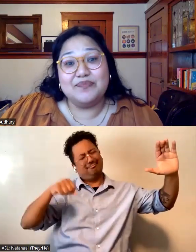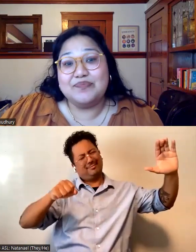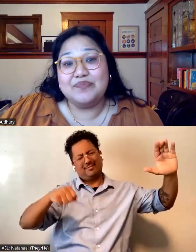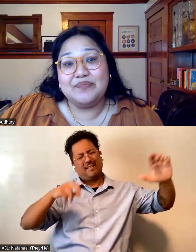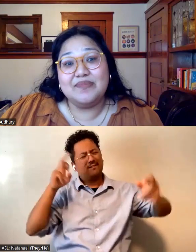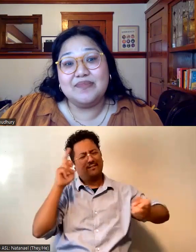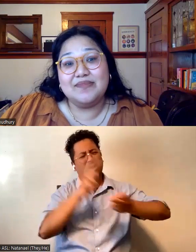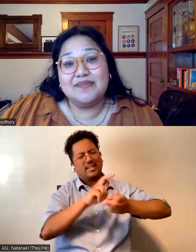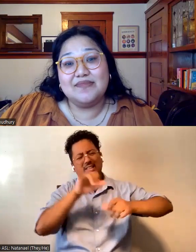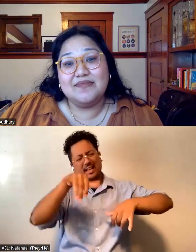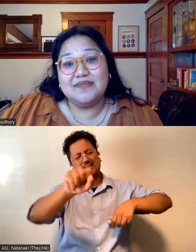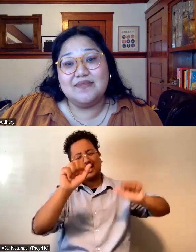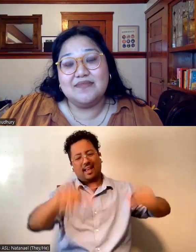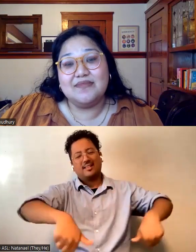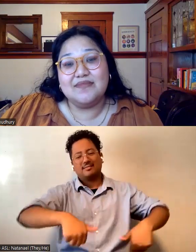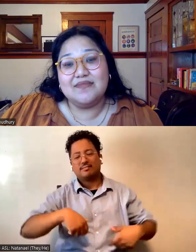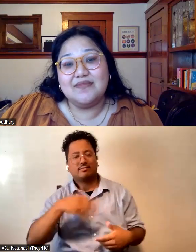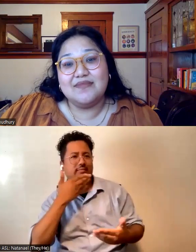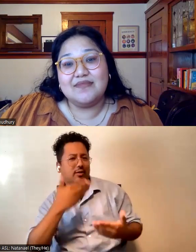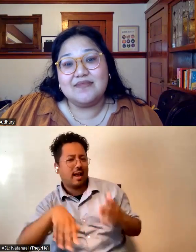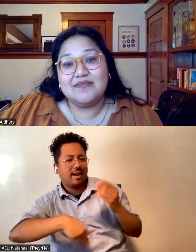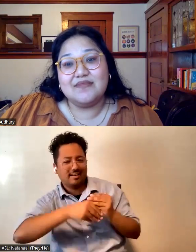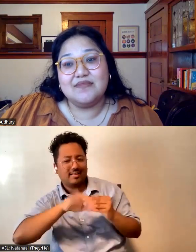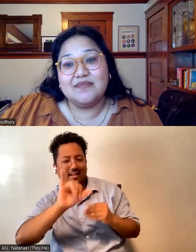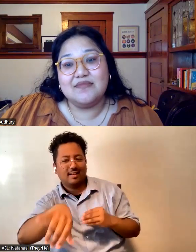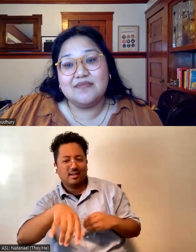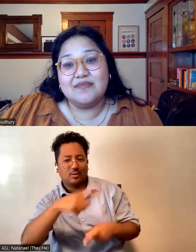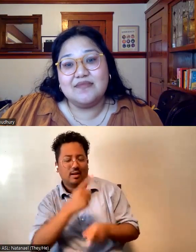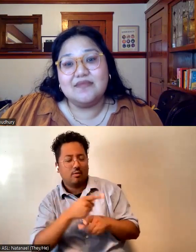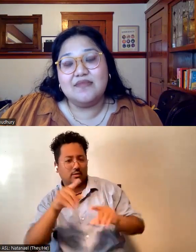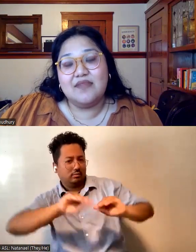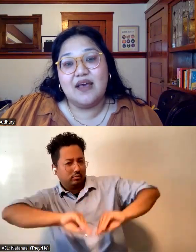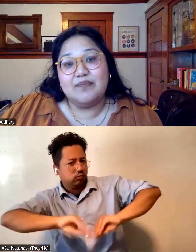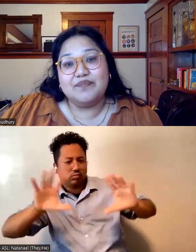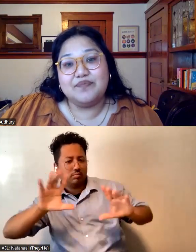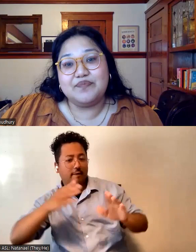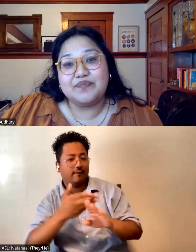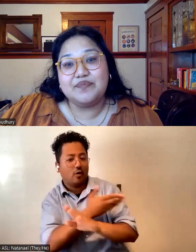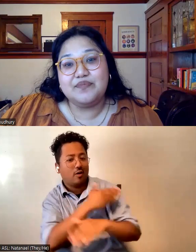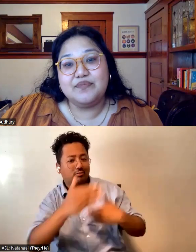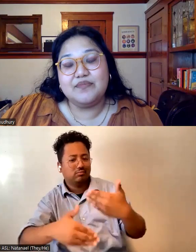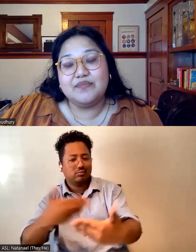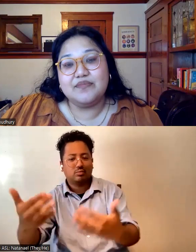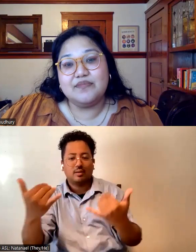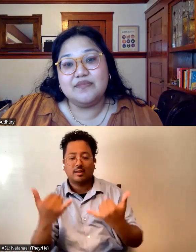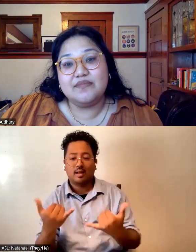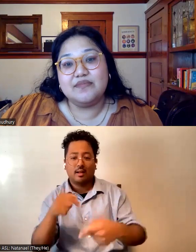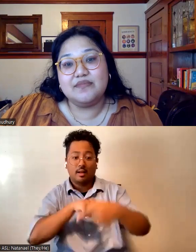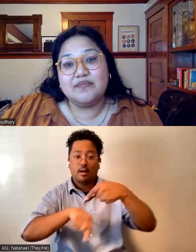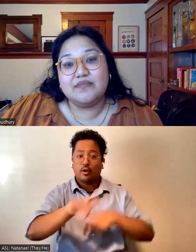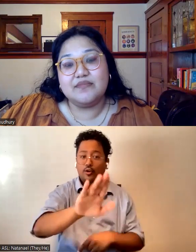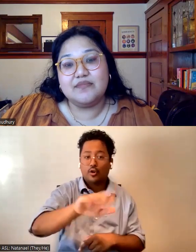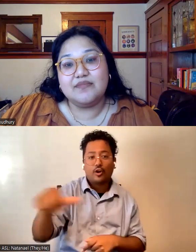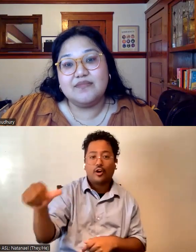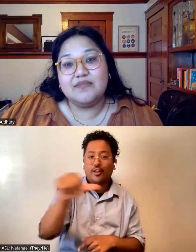now. Thank you. Thank you for adding to that. I just want to make sure that it was explicitly stated. And to go back to your